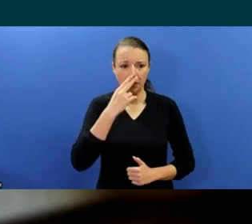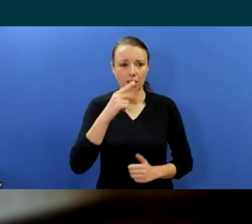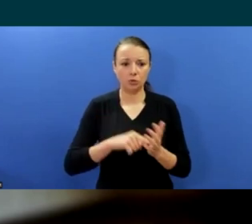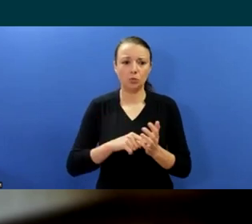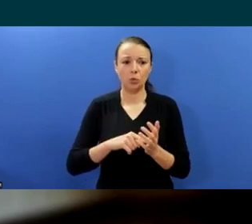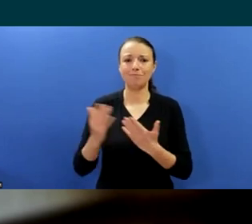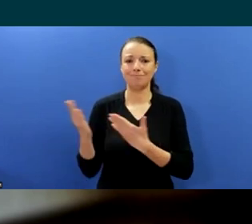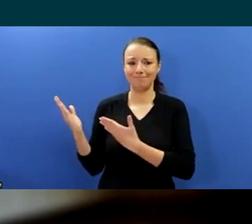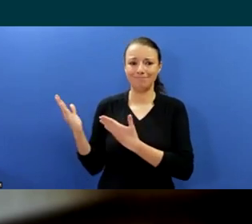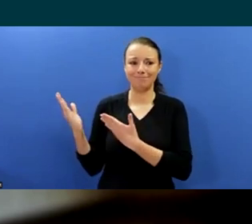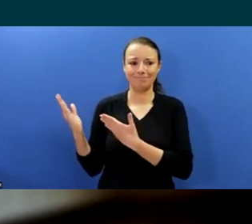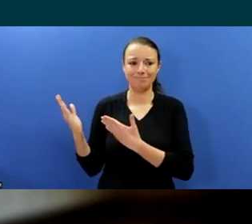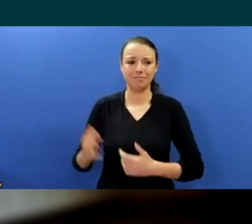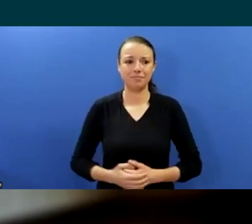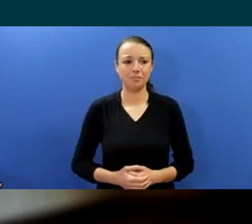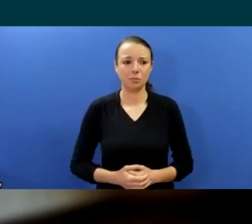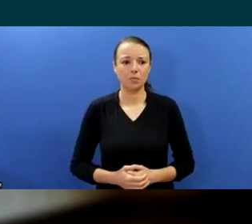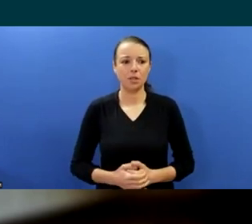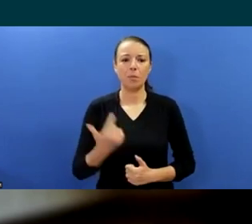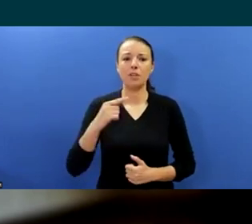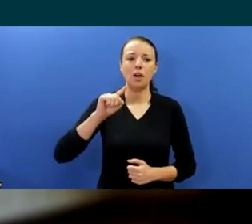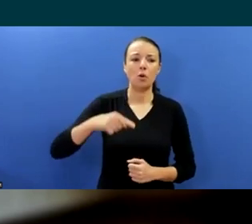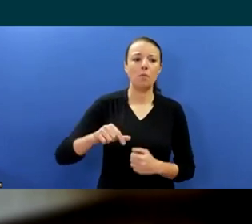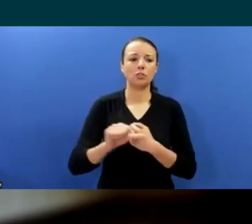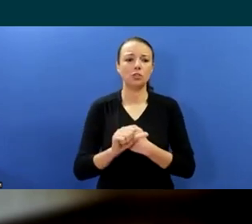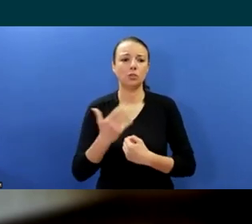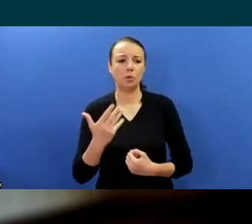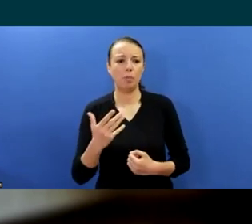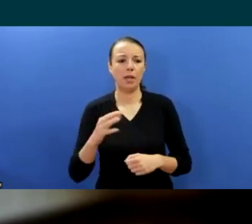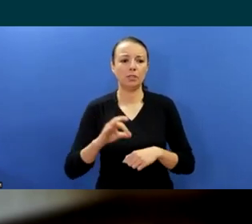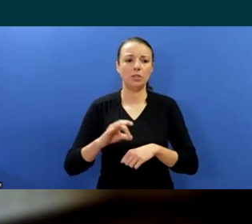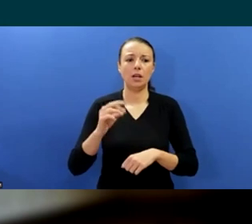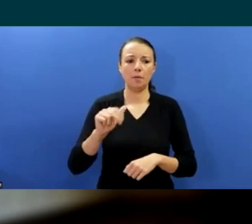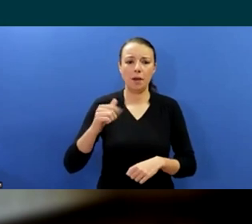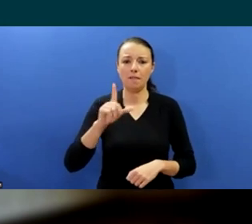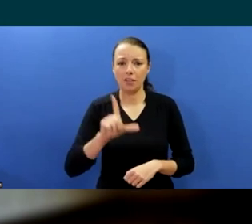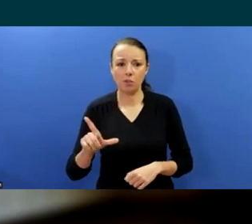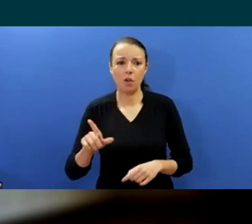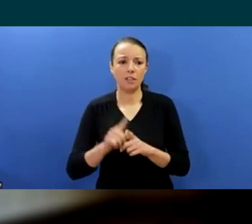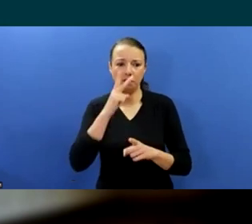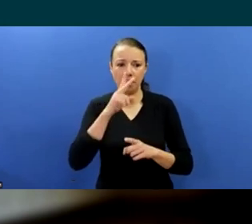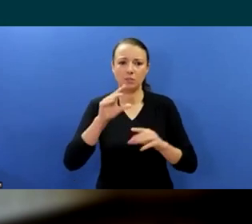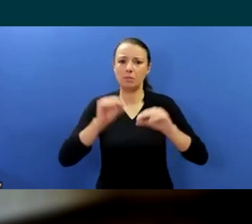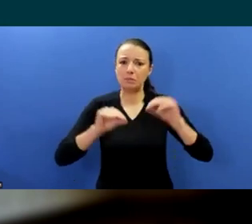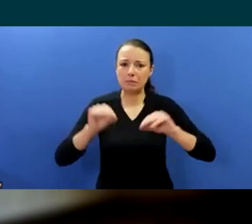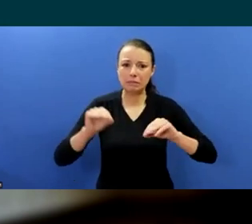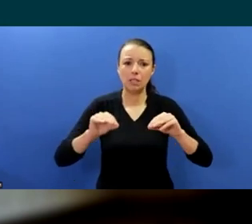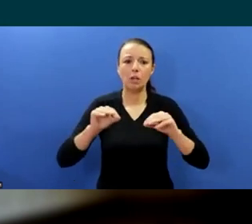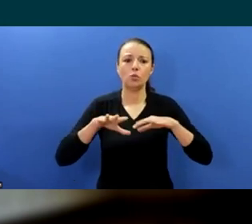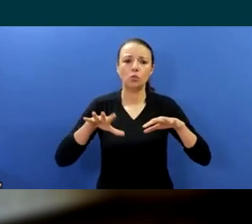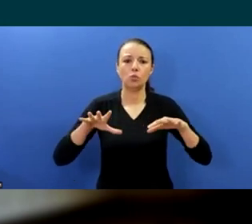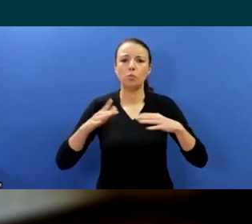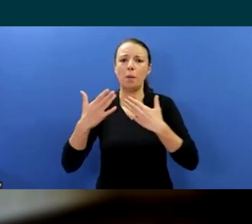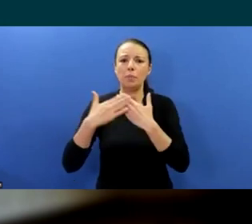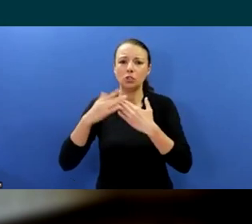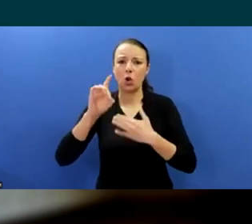very close to the center of Geneva and of the agglomeration, the bigger ensemble of cities which kind